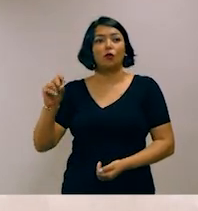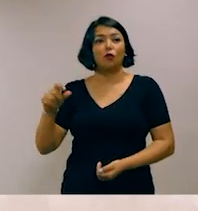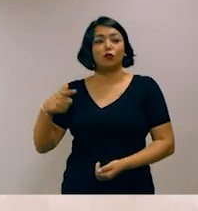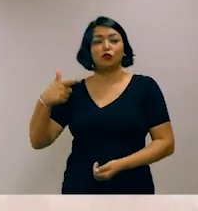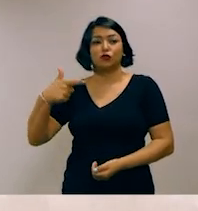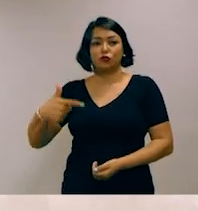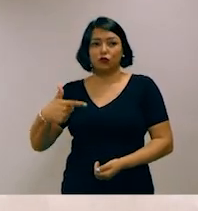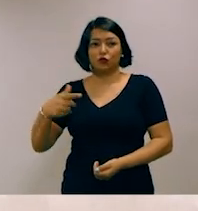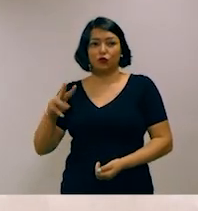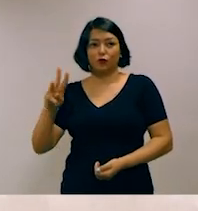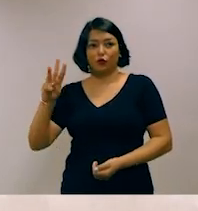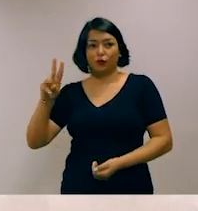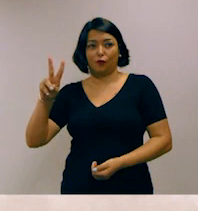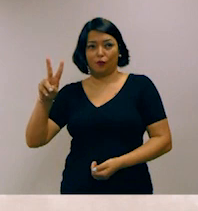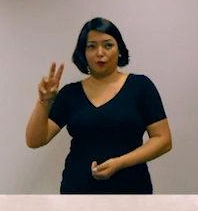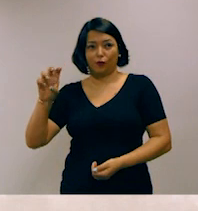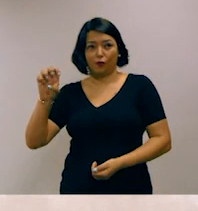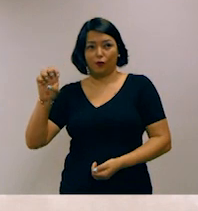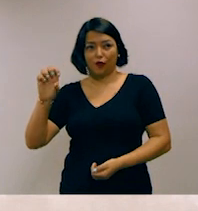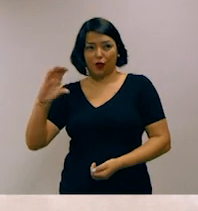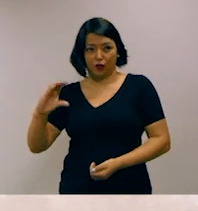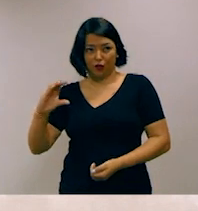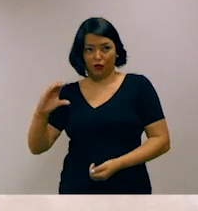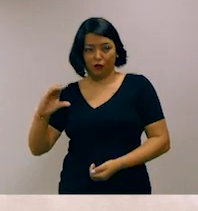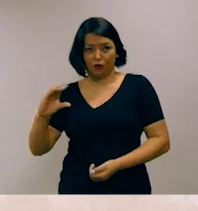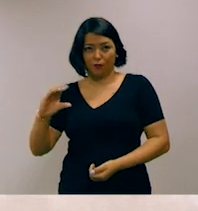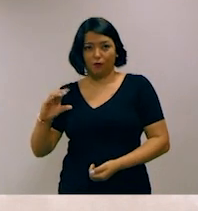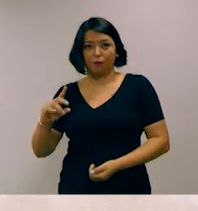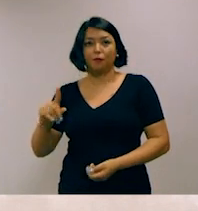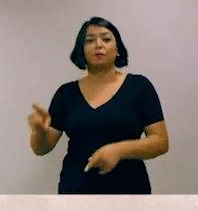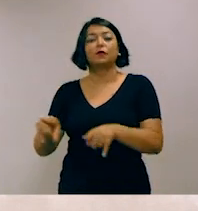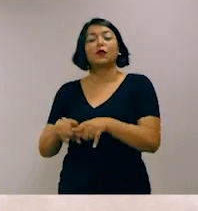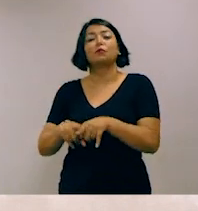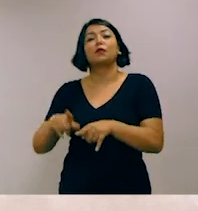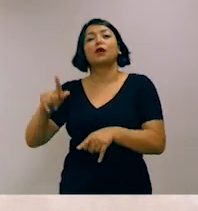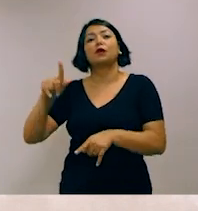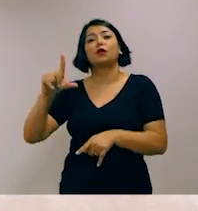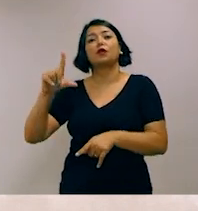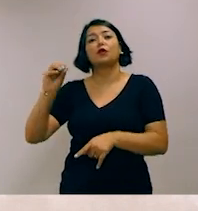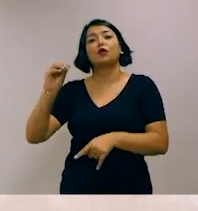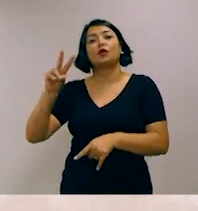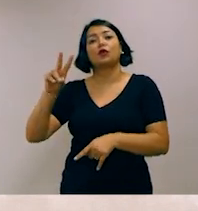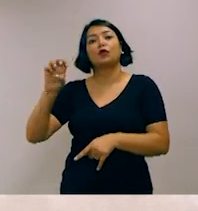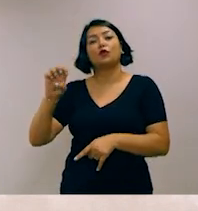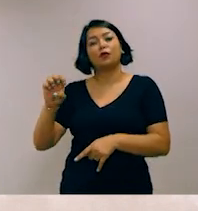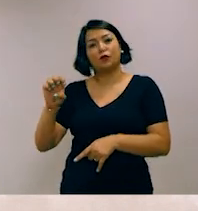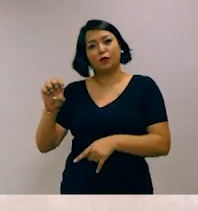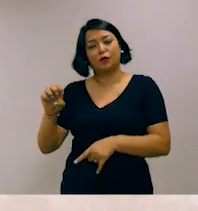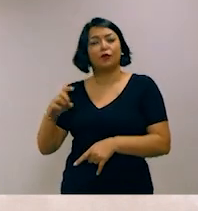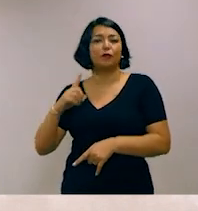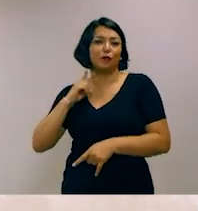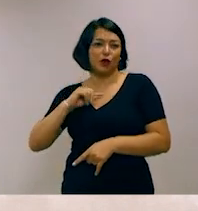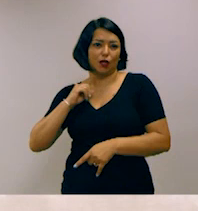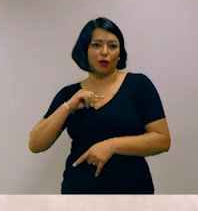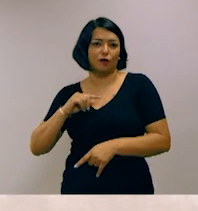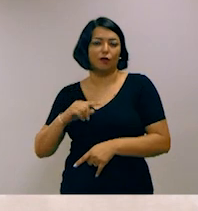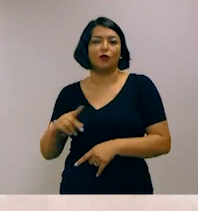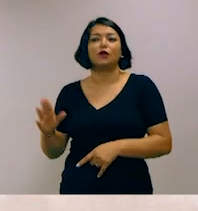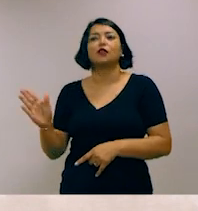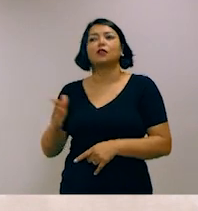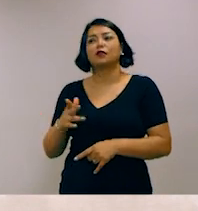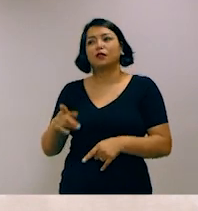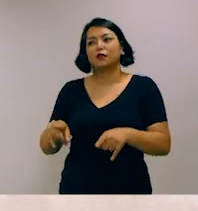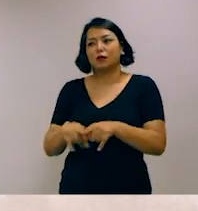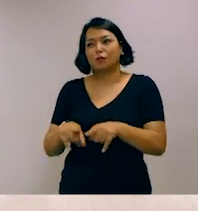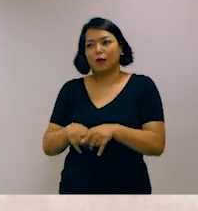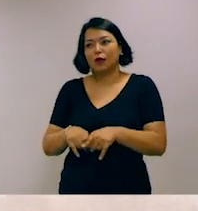Google model, one of the first created of word embeddings, the Glove, that was a model created by